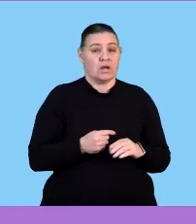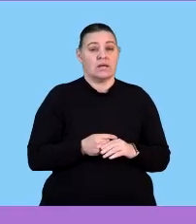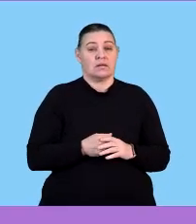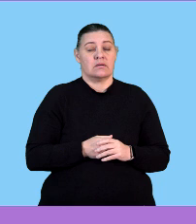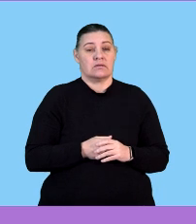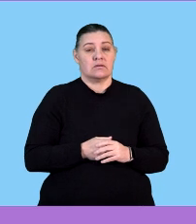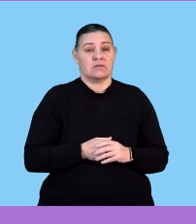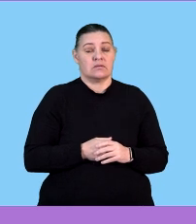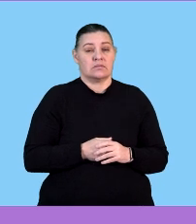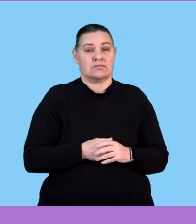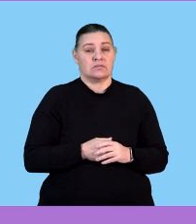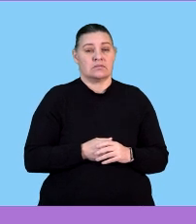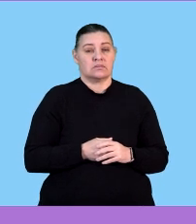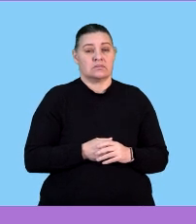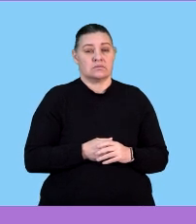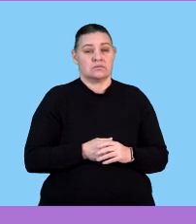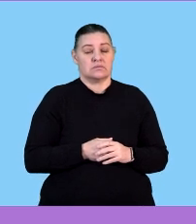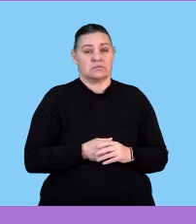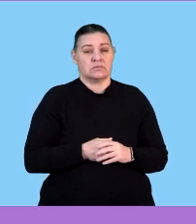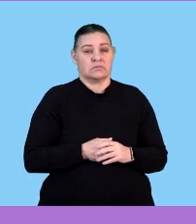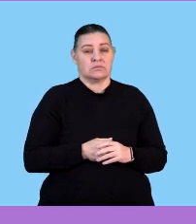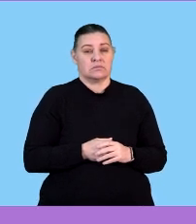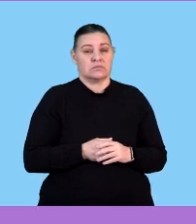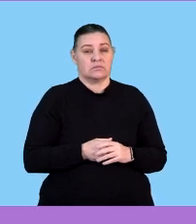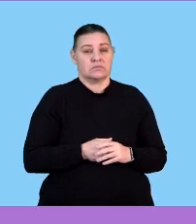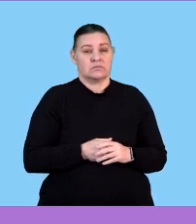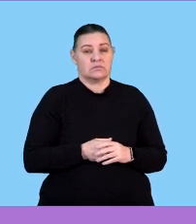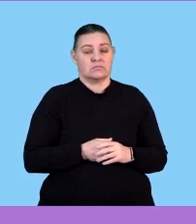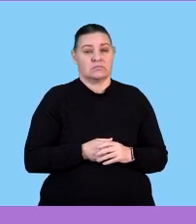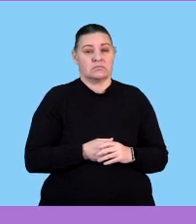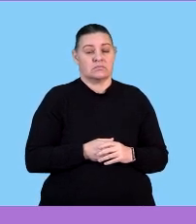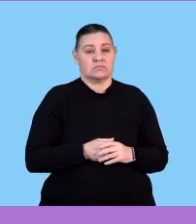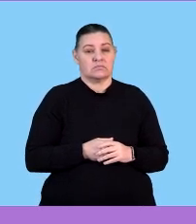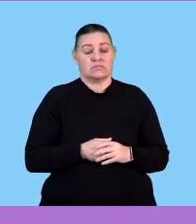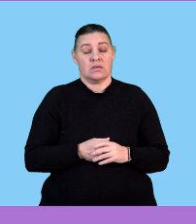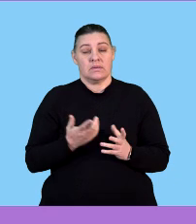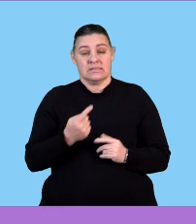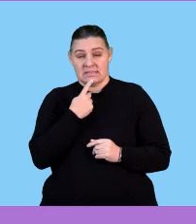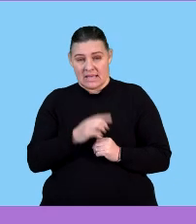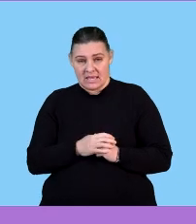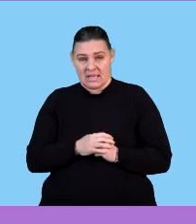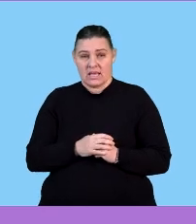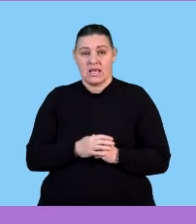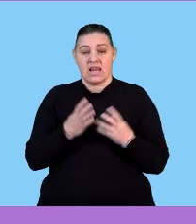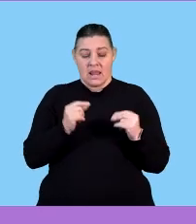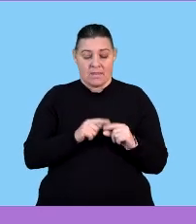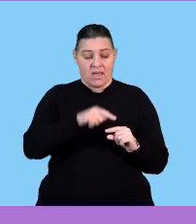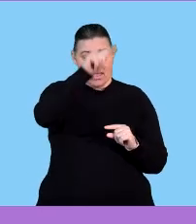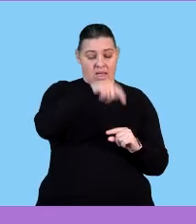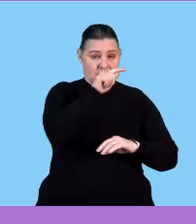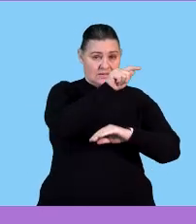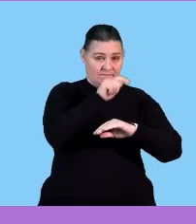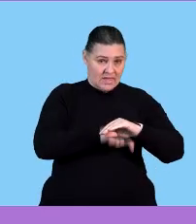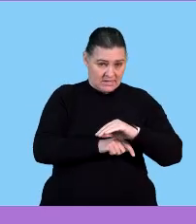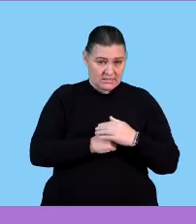do? Just want to take this out of there because we've seen that now. I say numbers above each